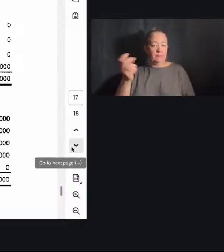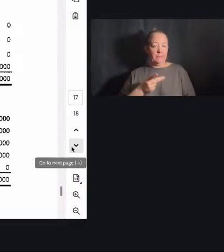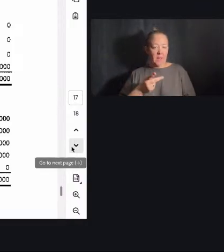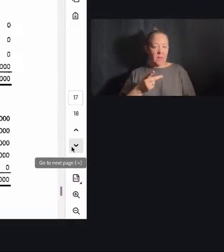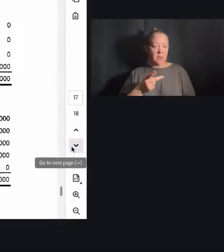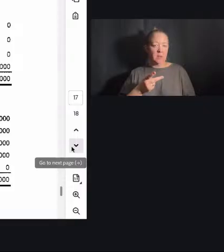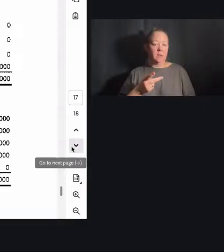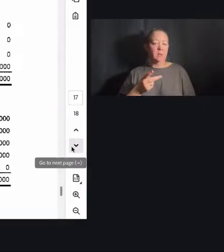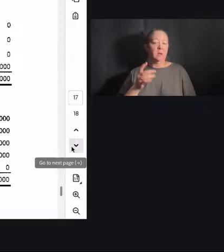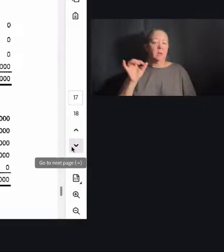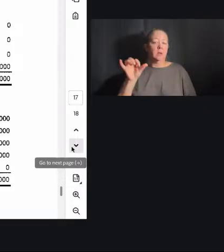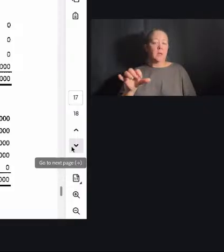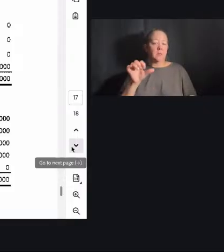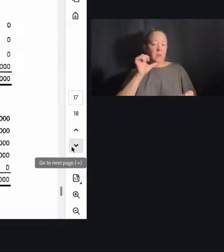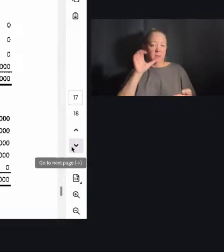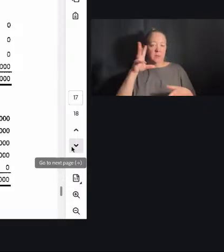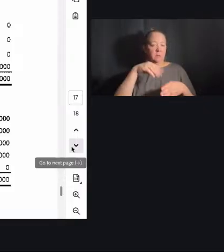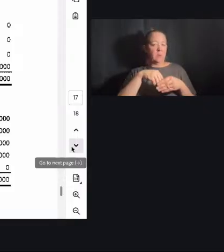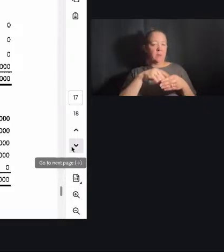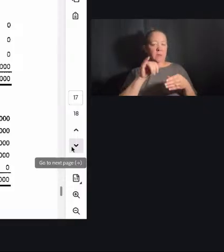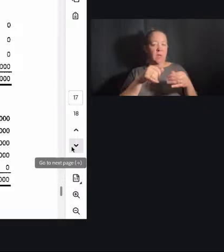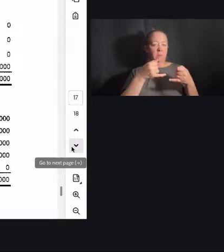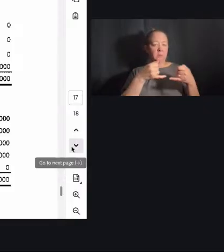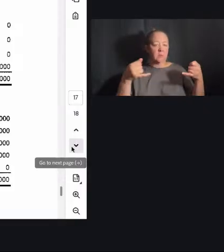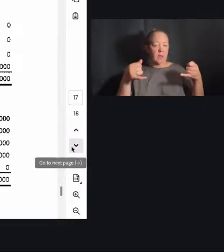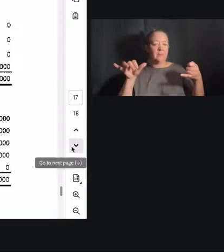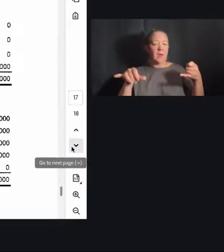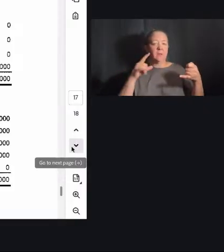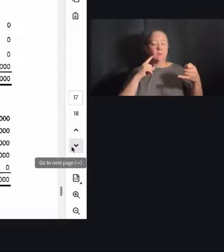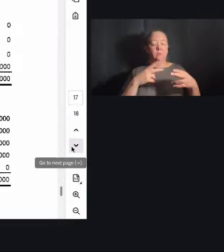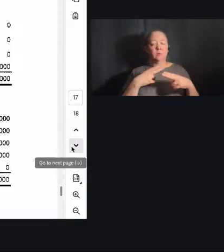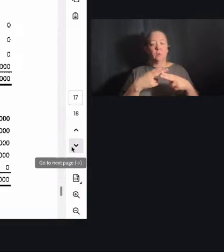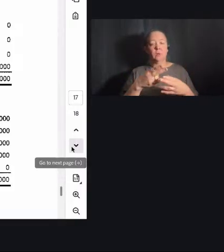that line item. That would require a budget transfer.